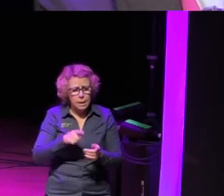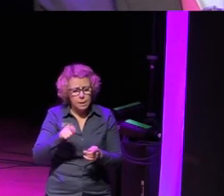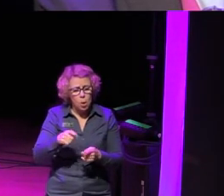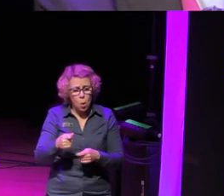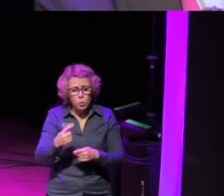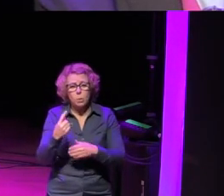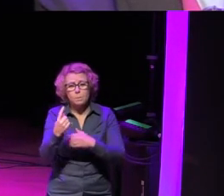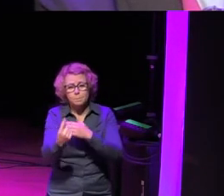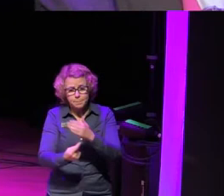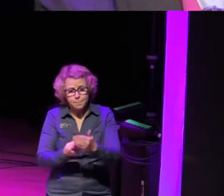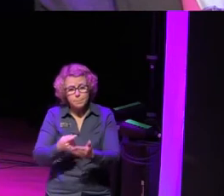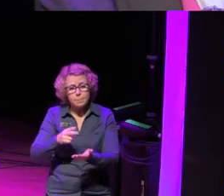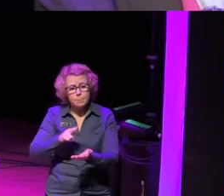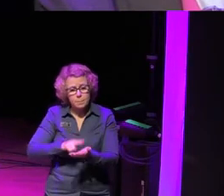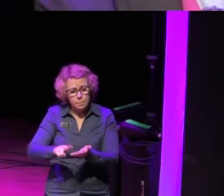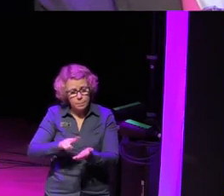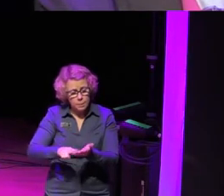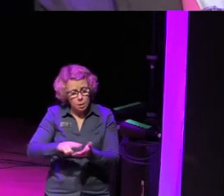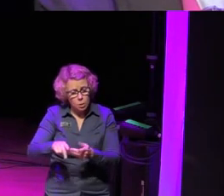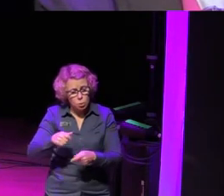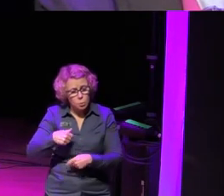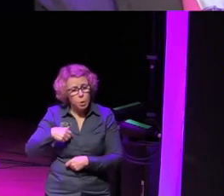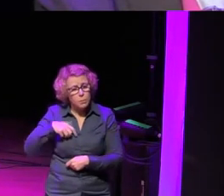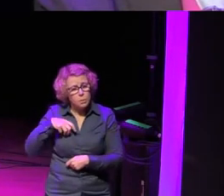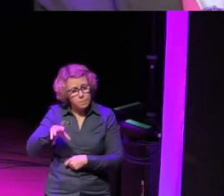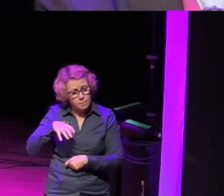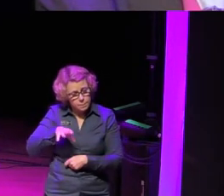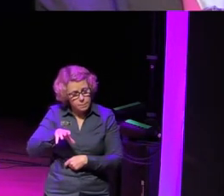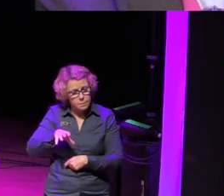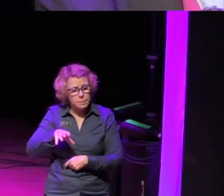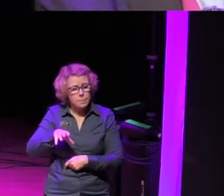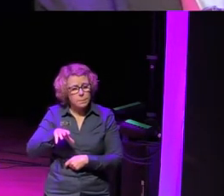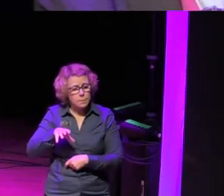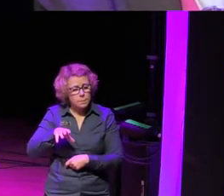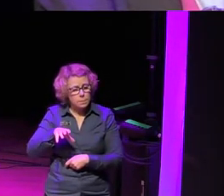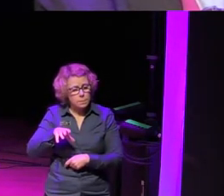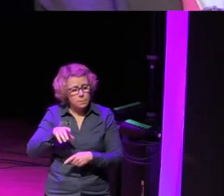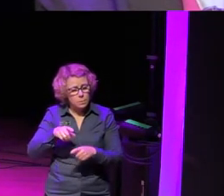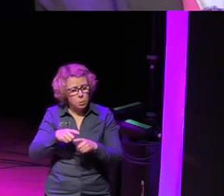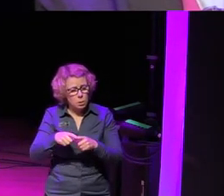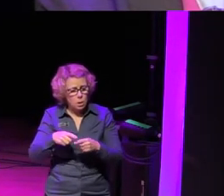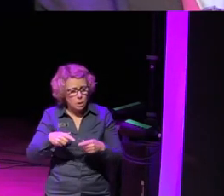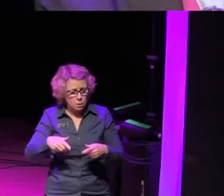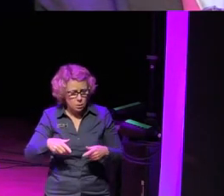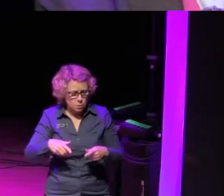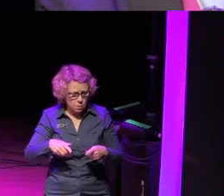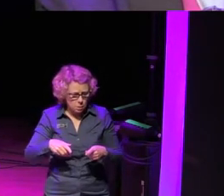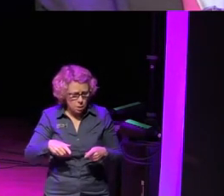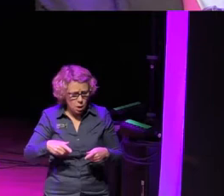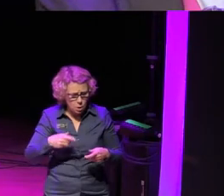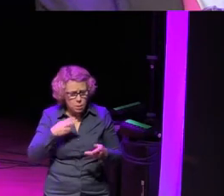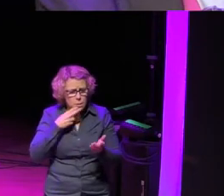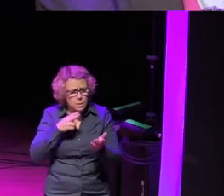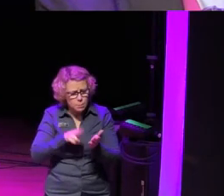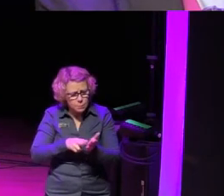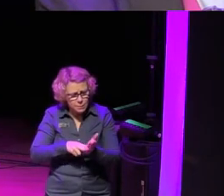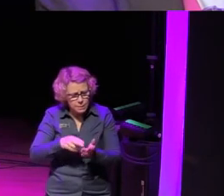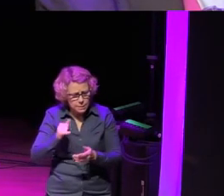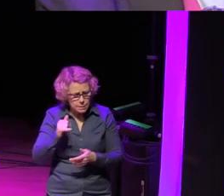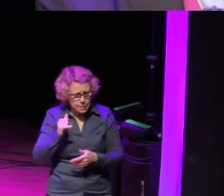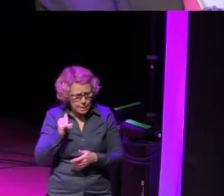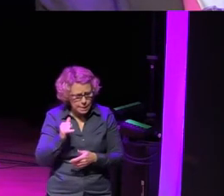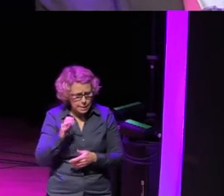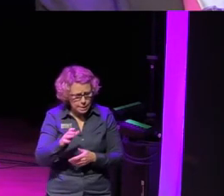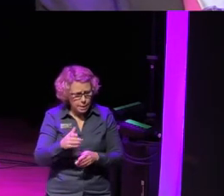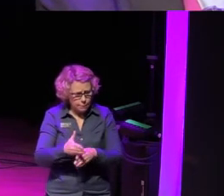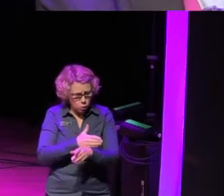this office, you need a birth certificate, you need this, you need that, etc. So that there's no opportunity for people to